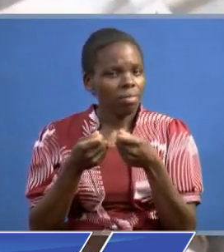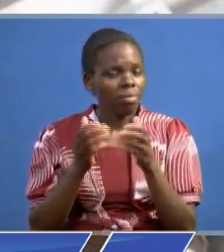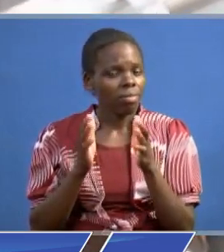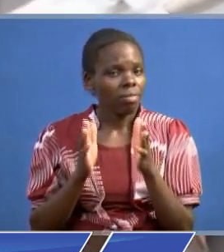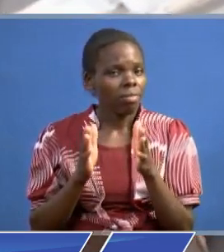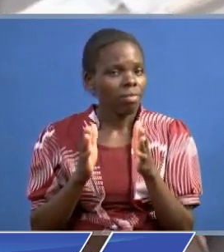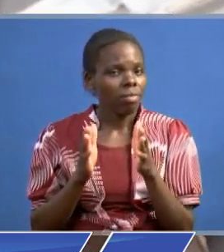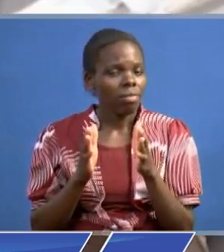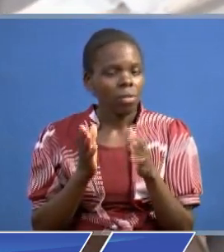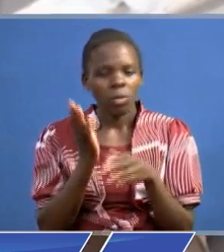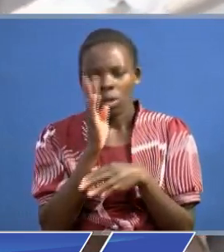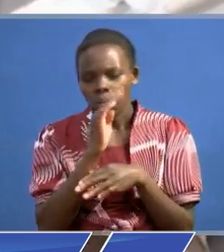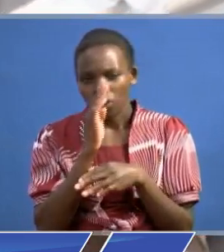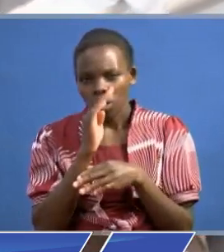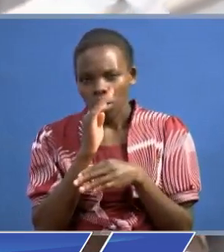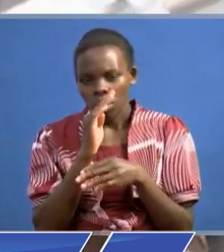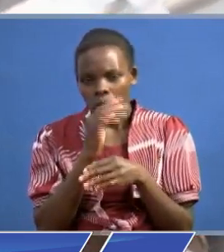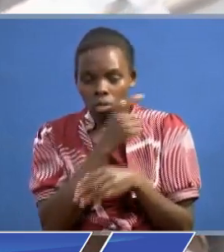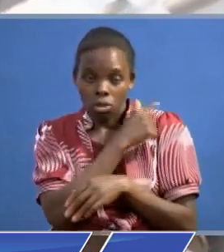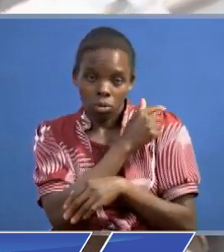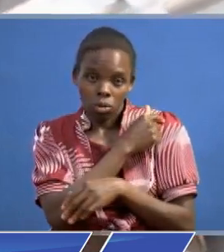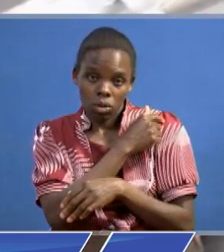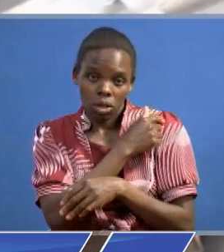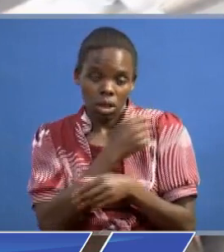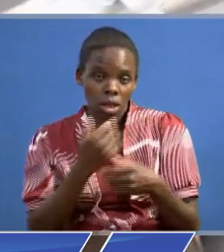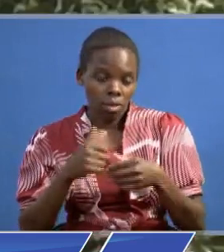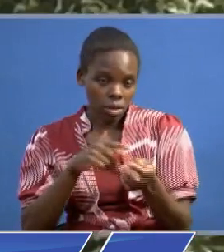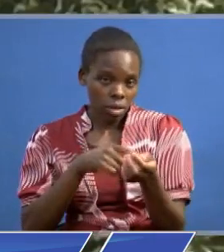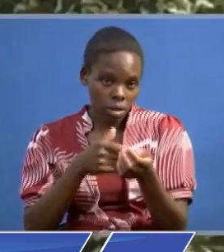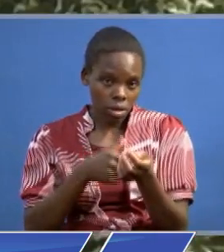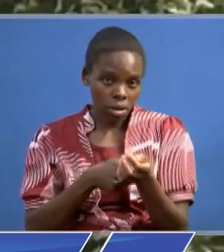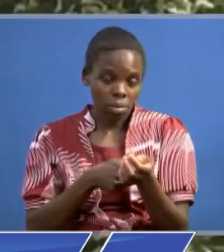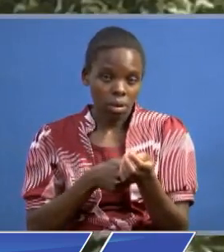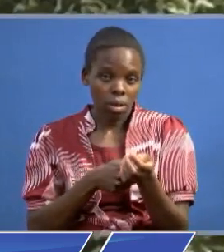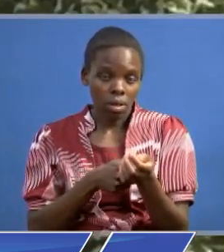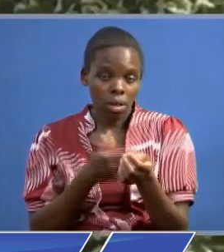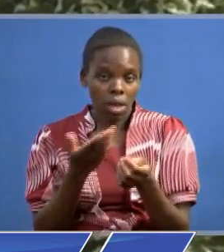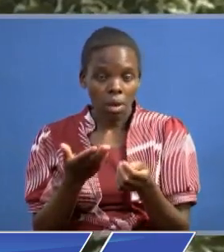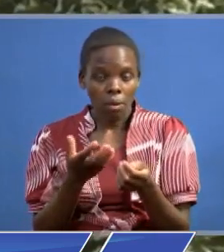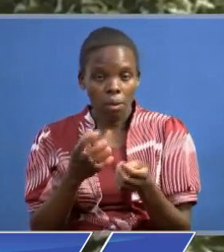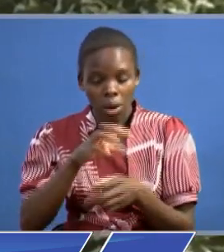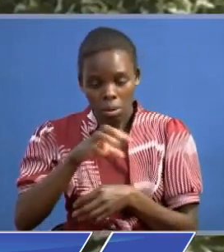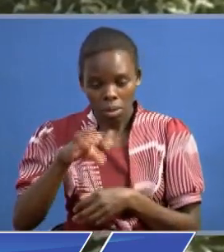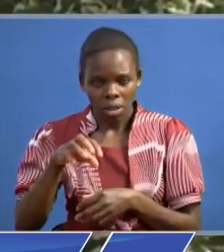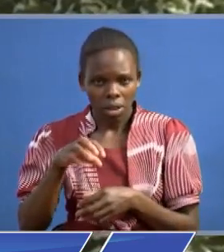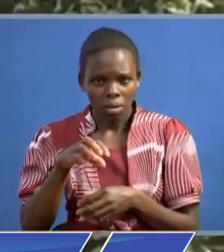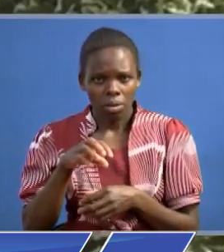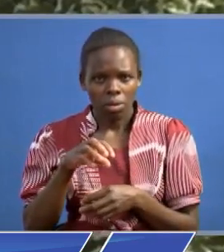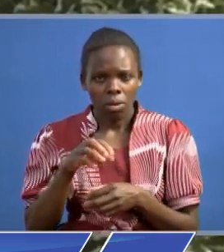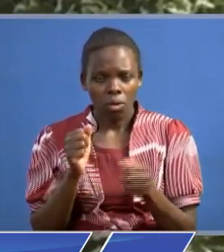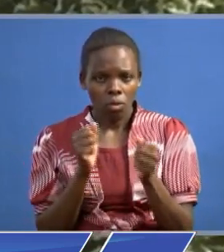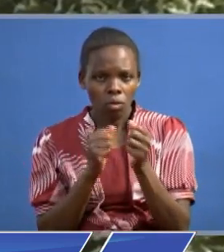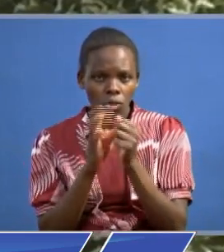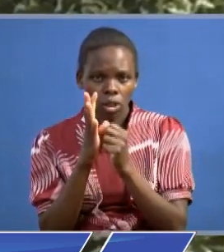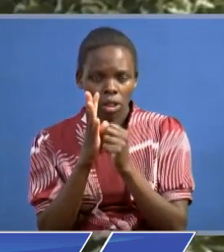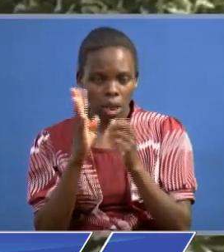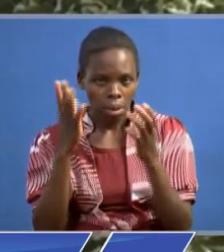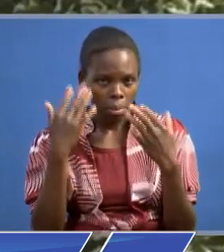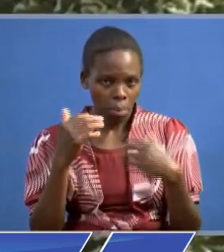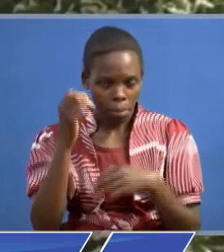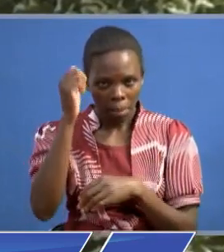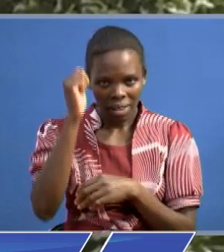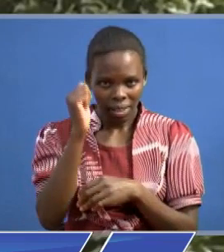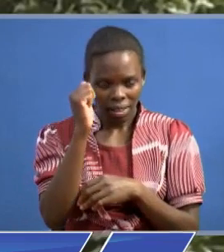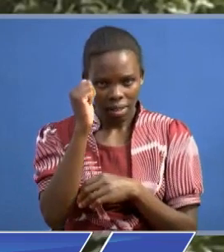Webuye sub-county hospital where they are receiving treatment. Kuna matatu ambayo tunasuspect ilikuwa na 14 passengers. Ilikuwa